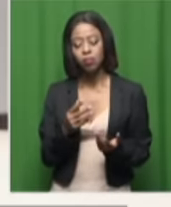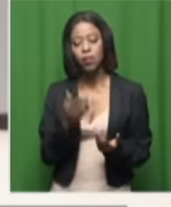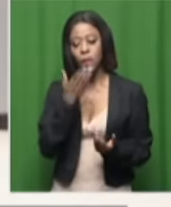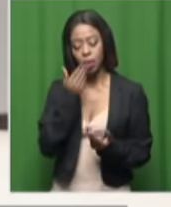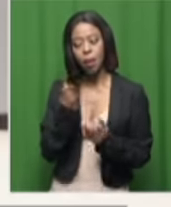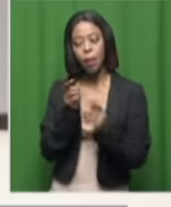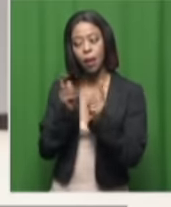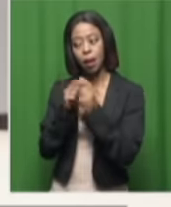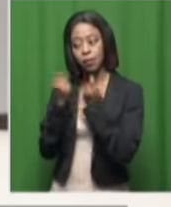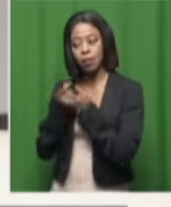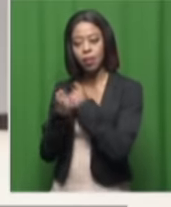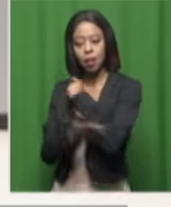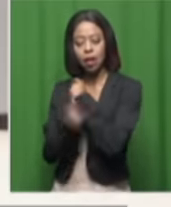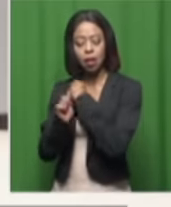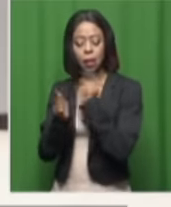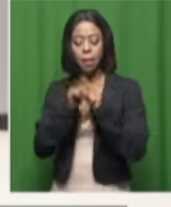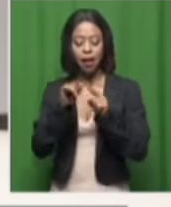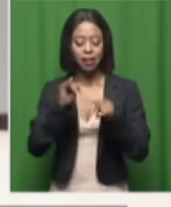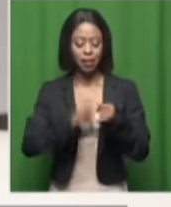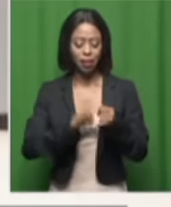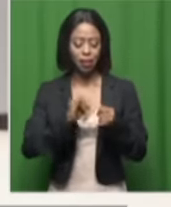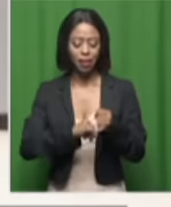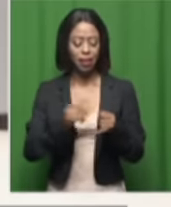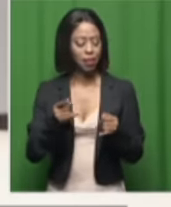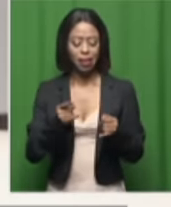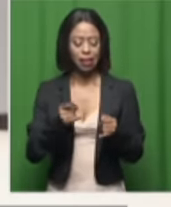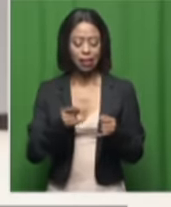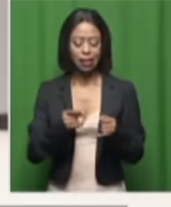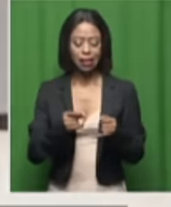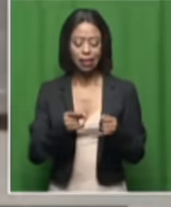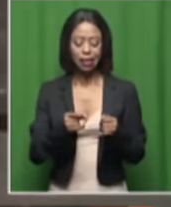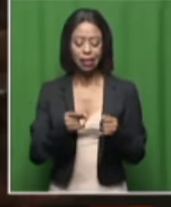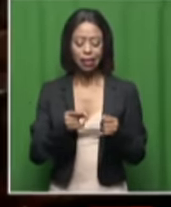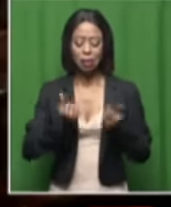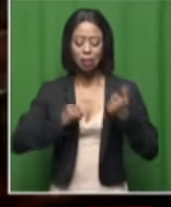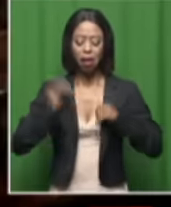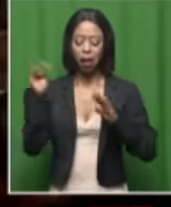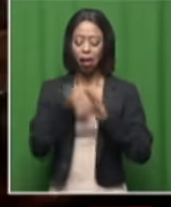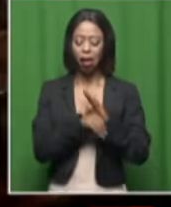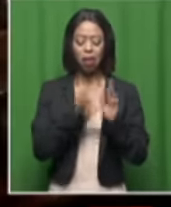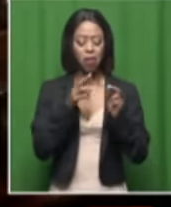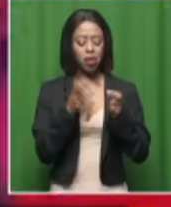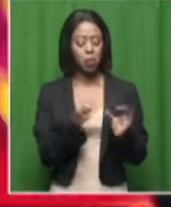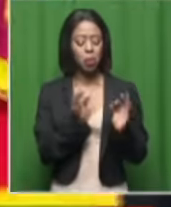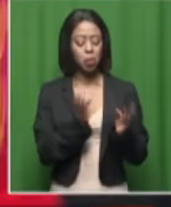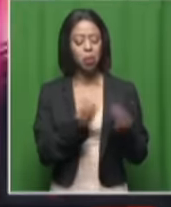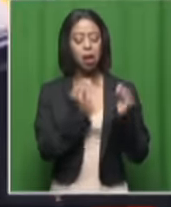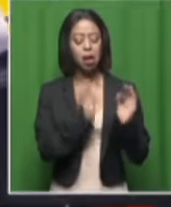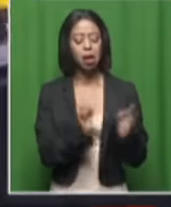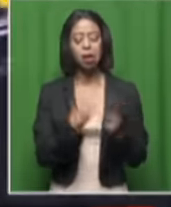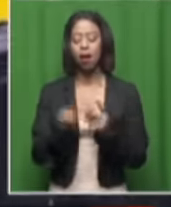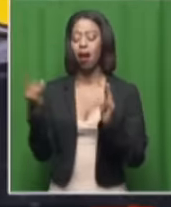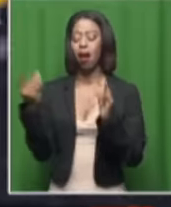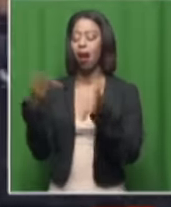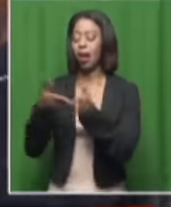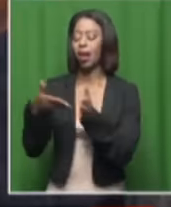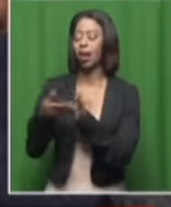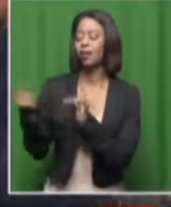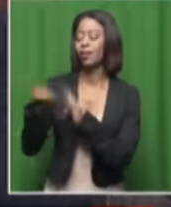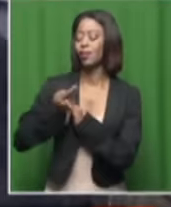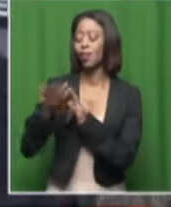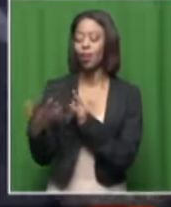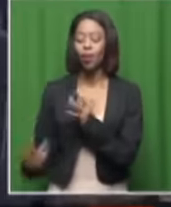team in the country, and suddenly in September, we couldn't manage to get good results, we couldn't manage to score goals,